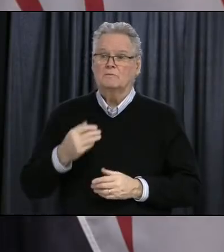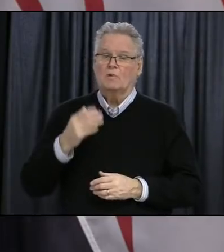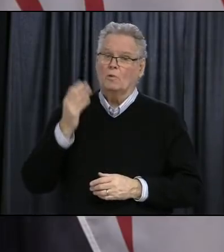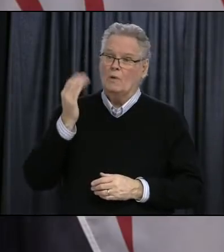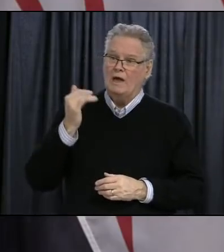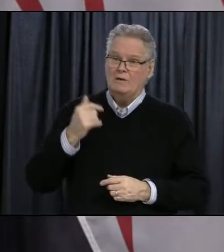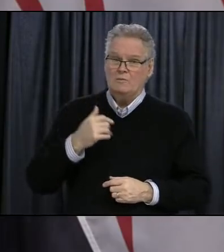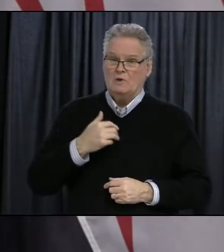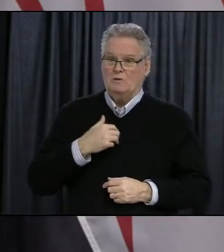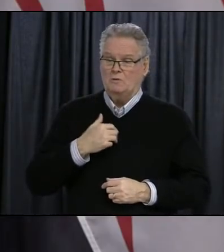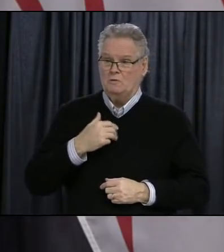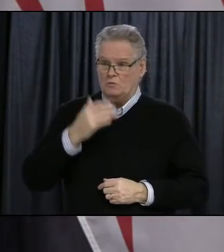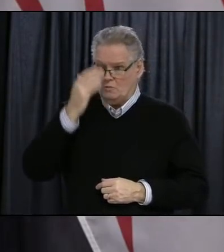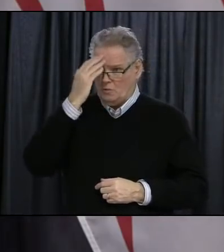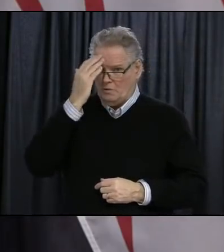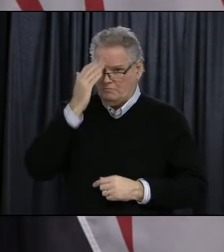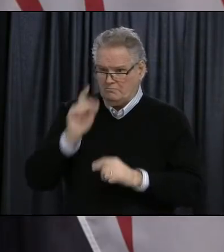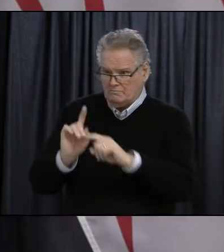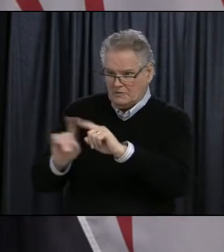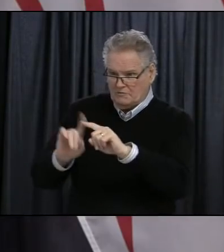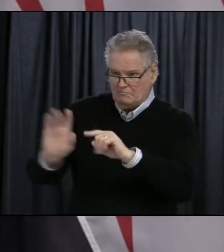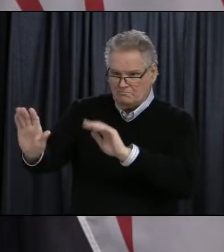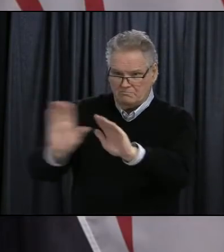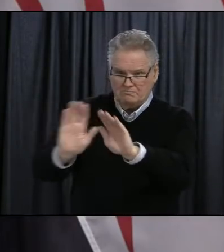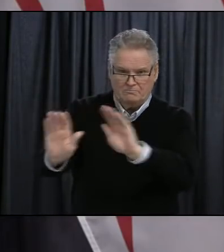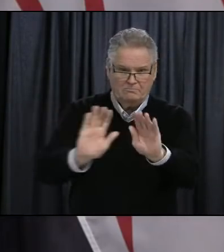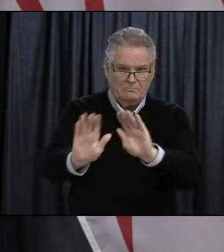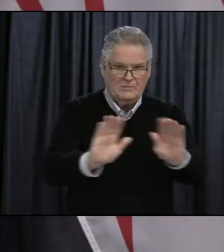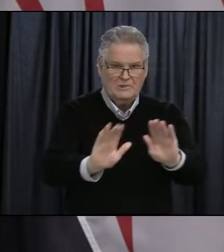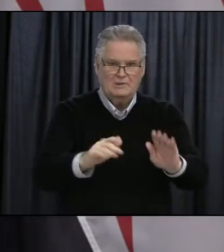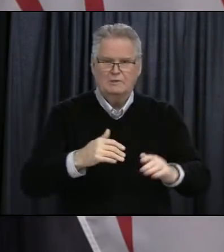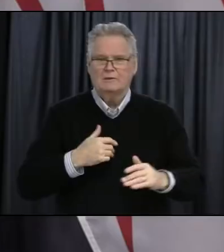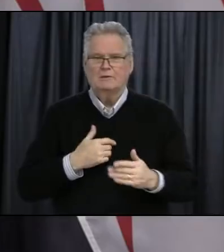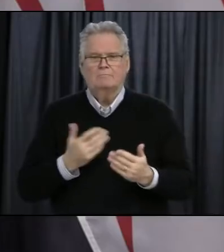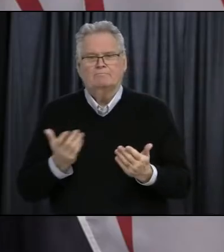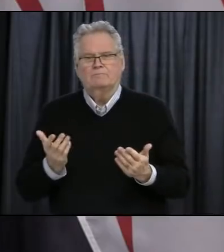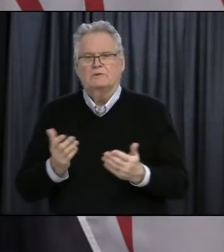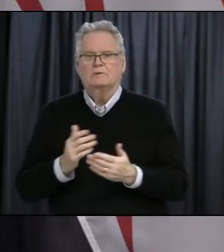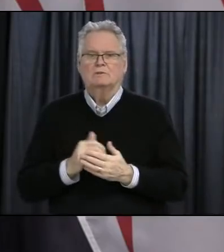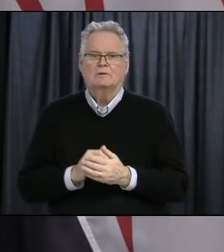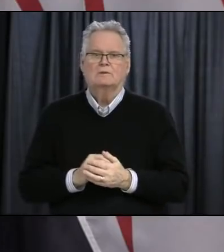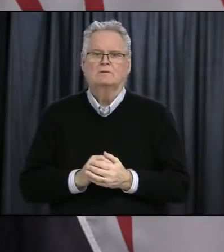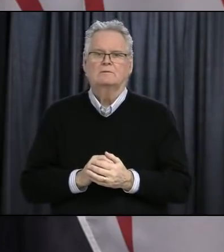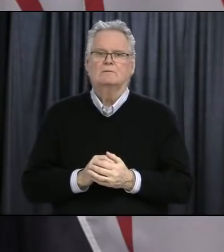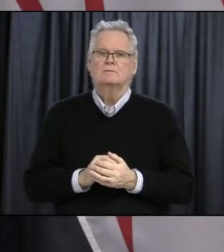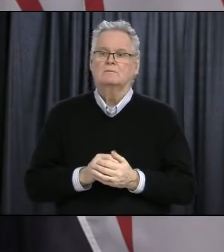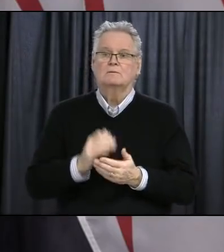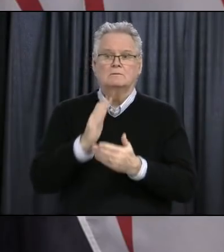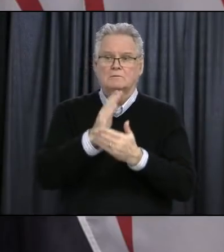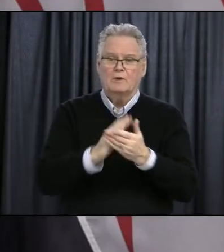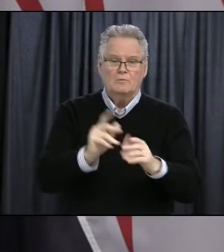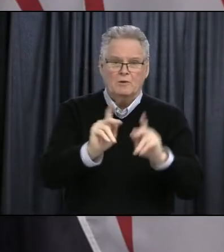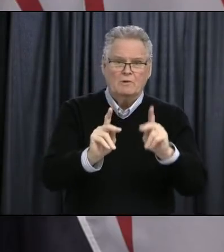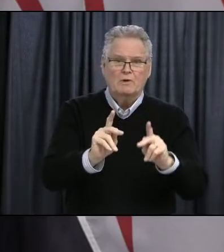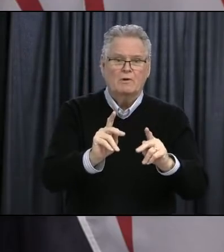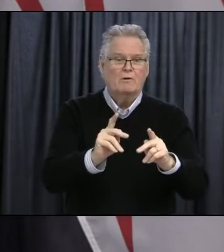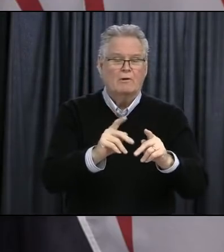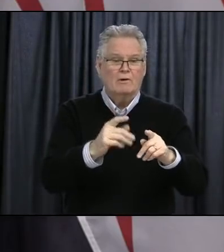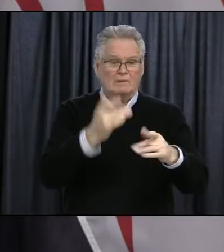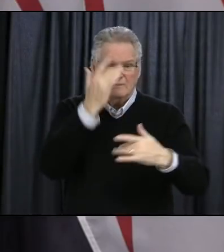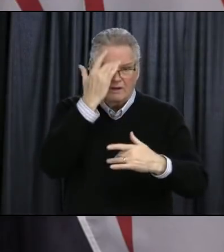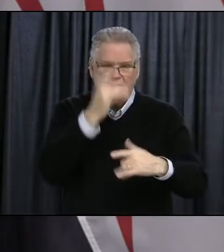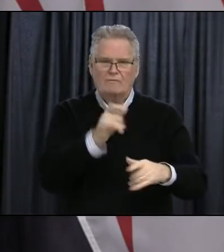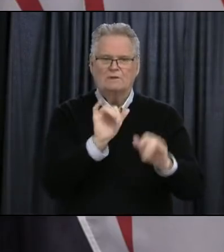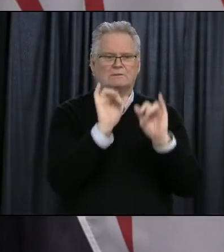is symptomatic. Nobody leaves. Nobody comes on. We consider that a closed system. And those people, if they come back into Newfoundland